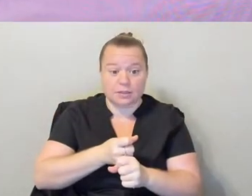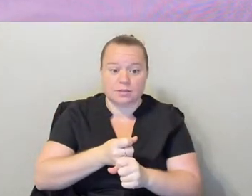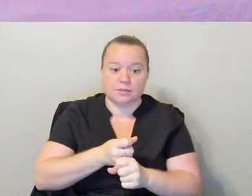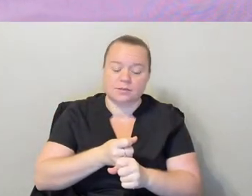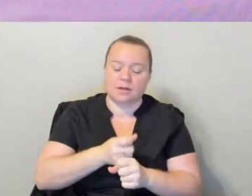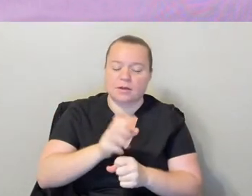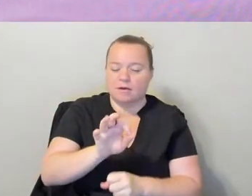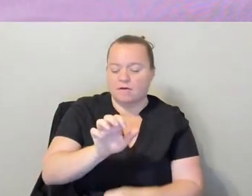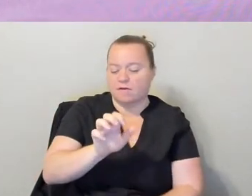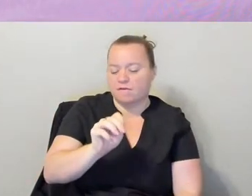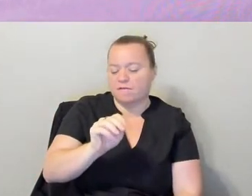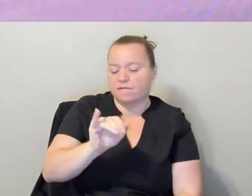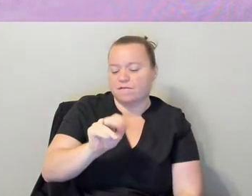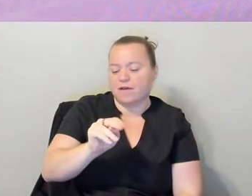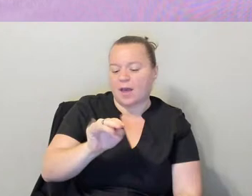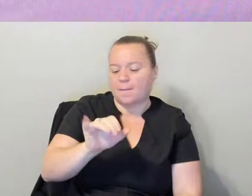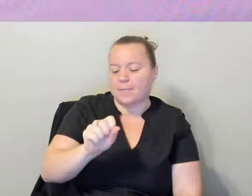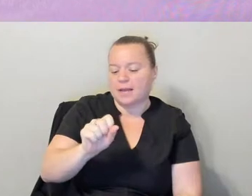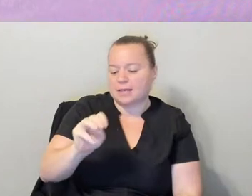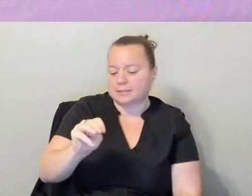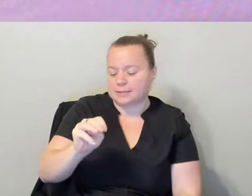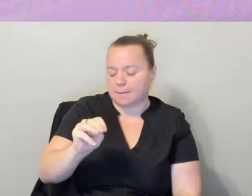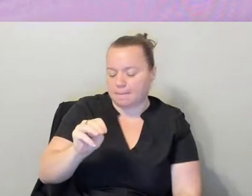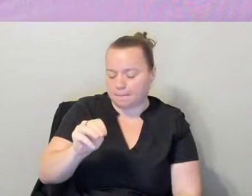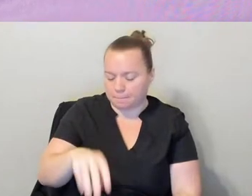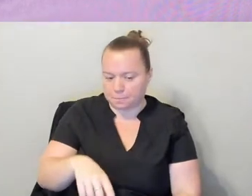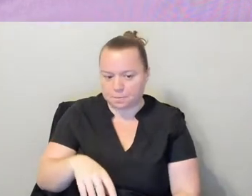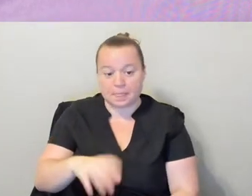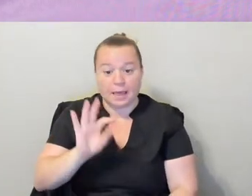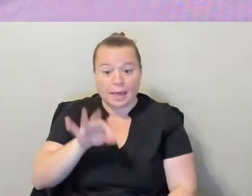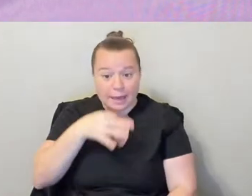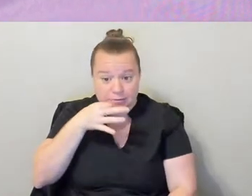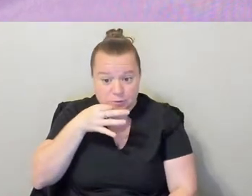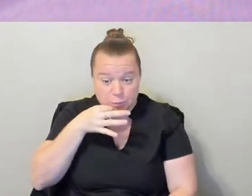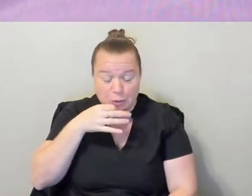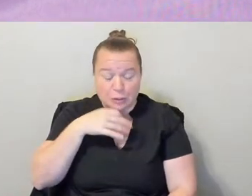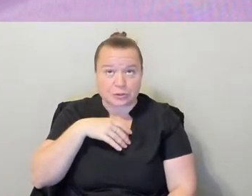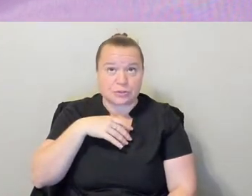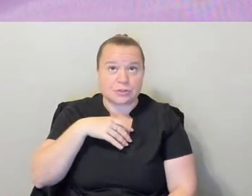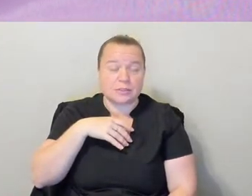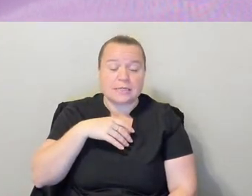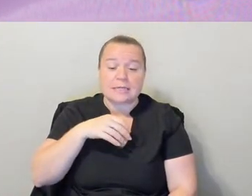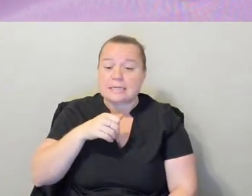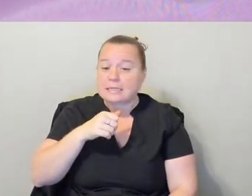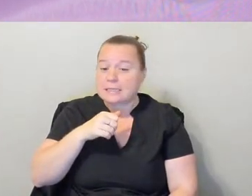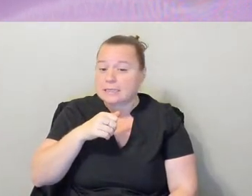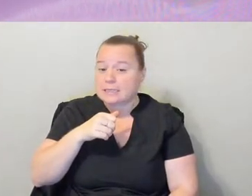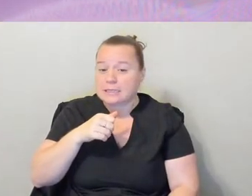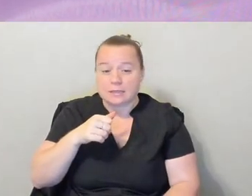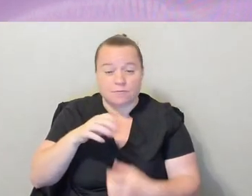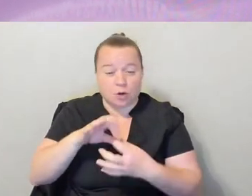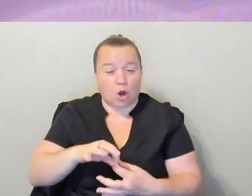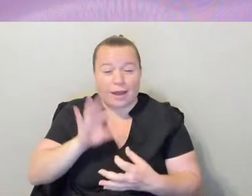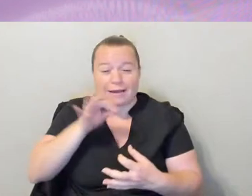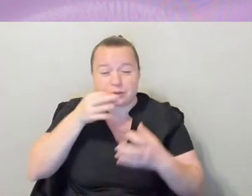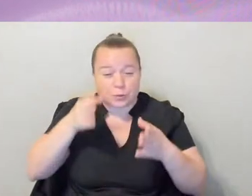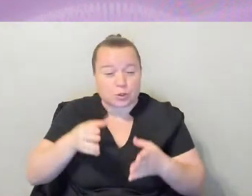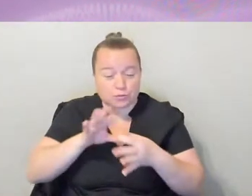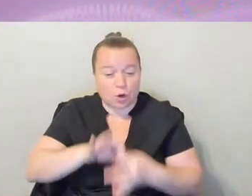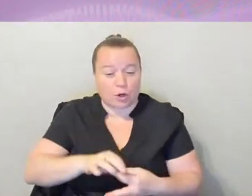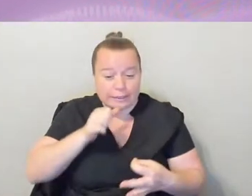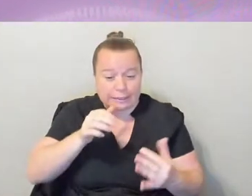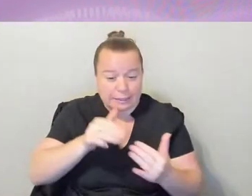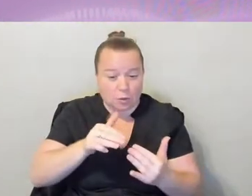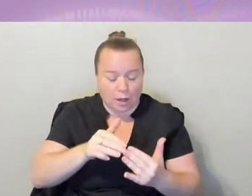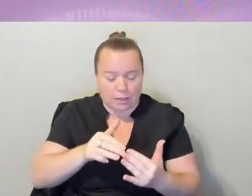and experts on these inequalities were right, and the crisis of COVID-19 has shown that